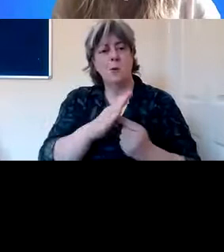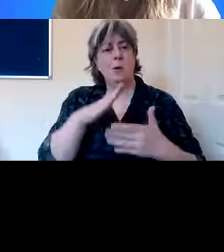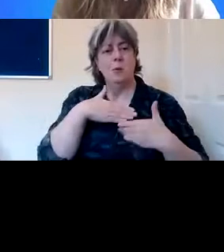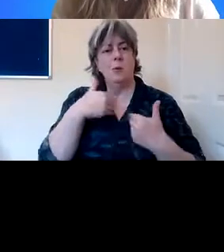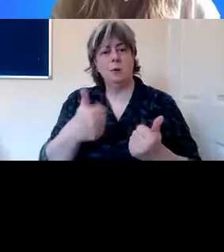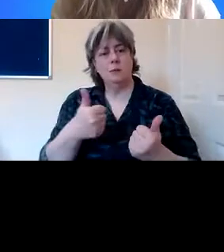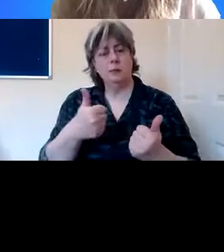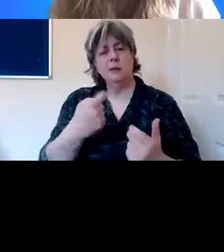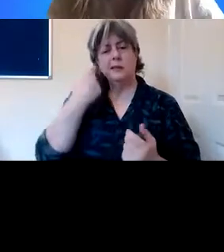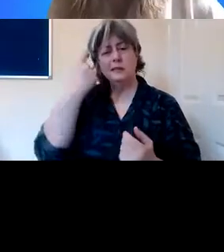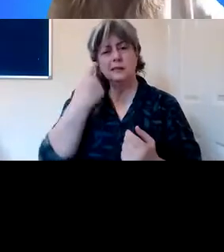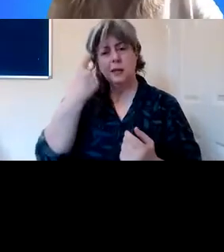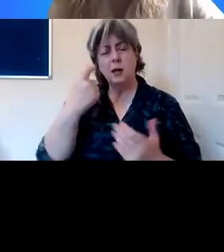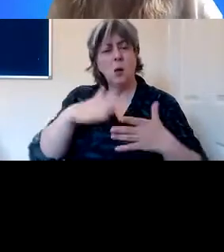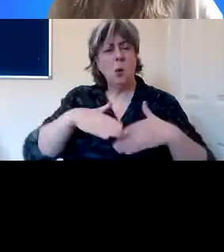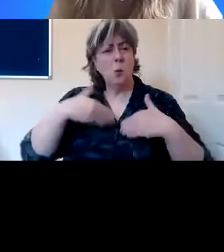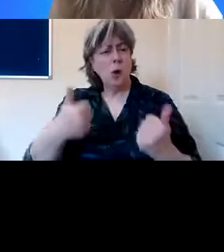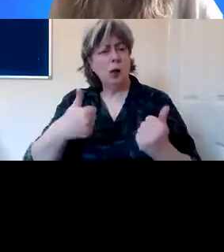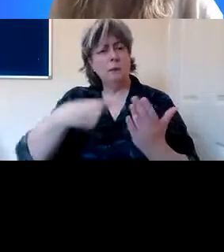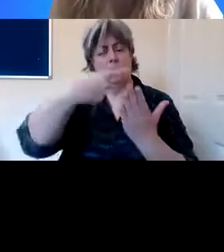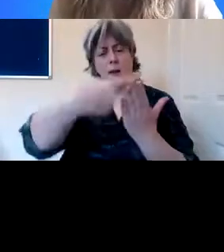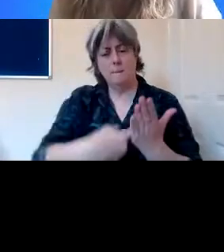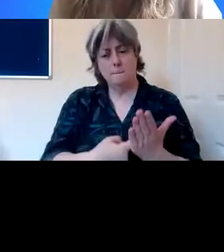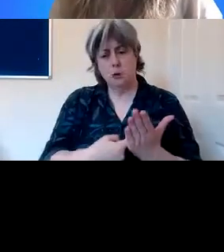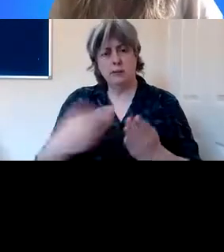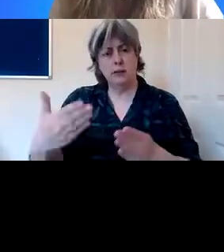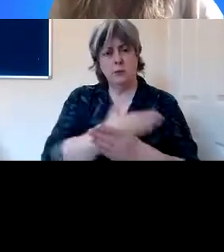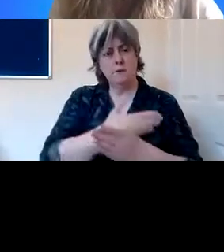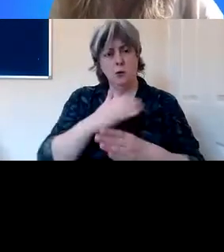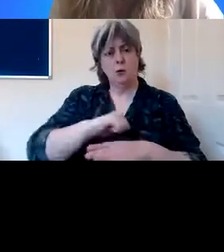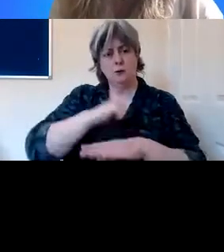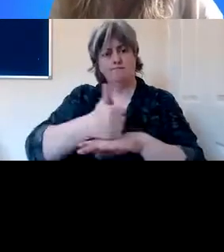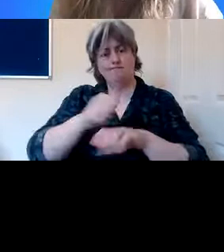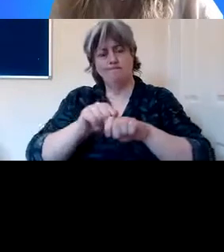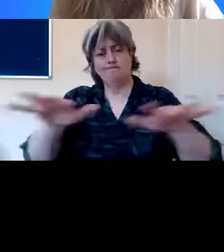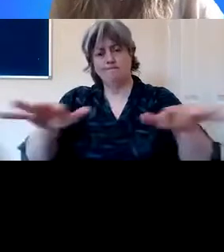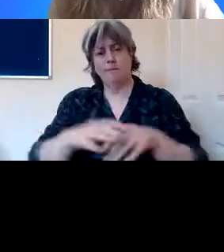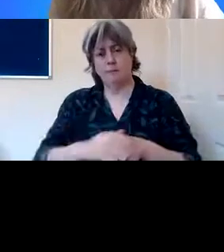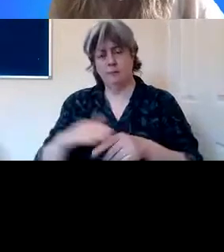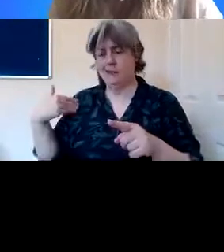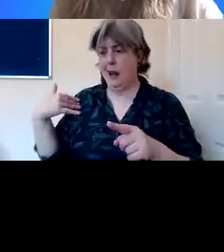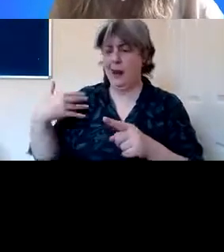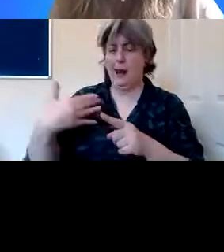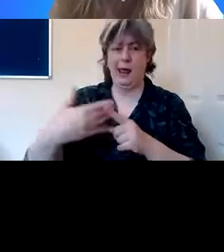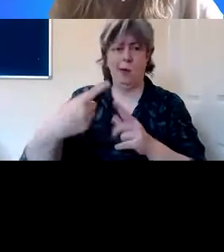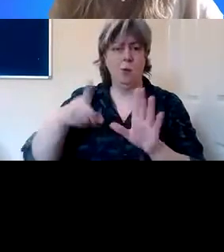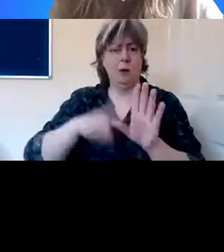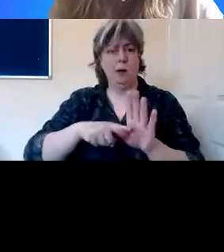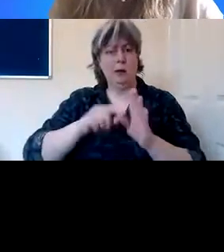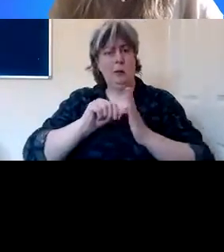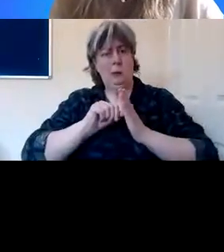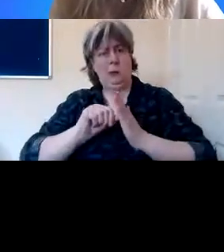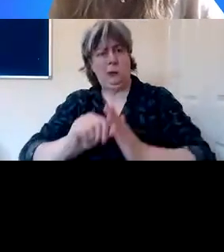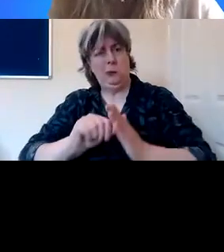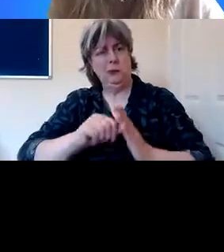of policy before it's put in place. This year, last year has been an incredibly difficult one for our schools,